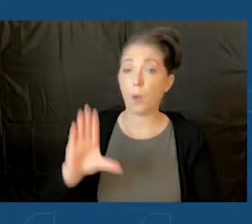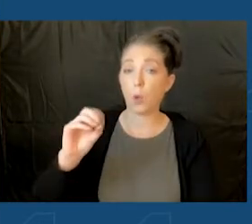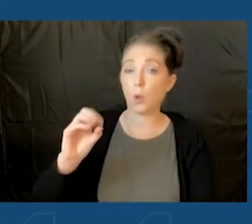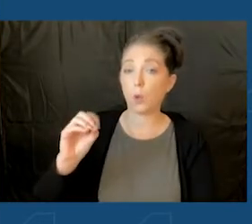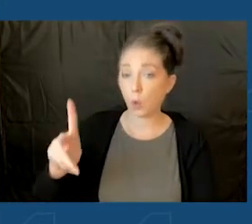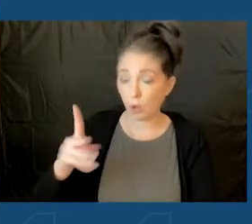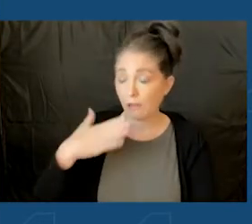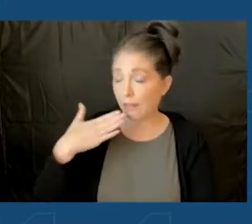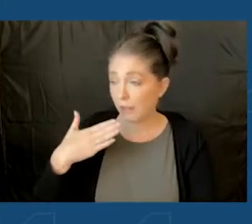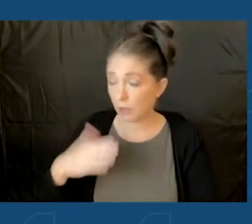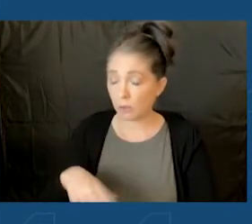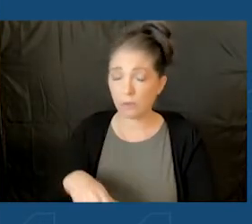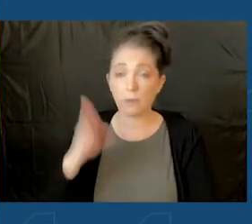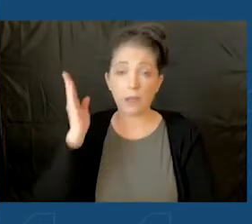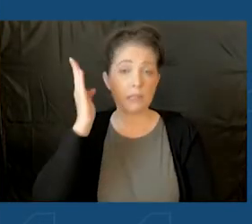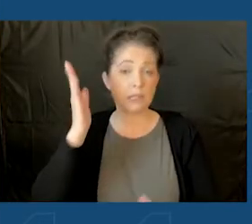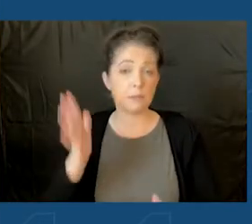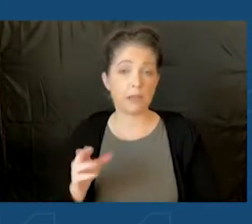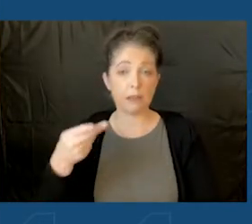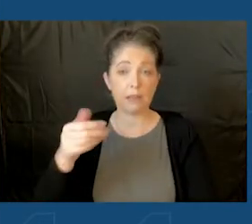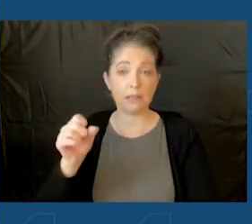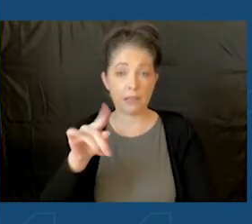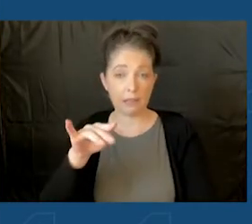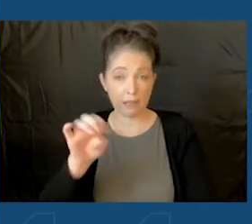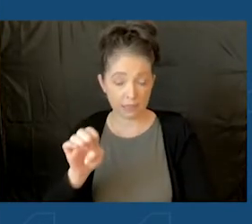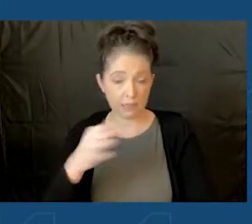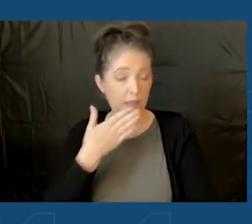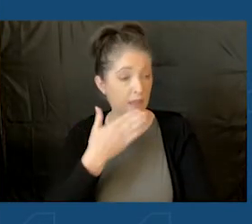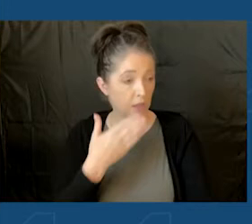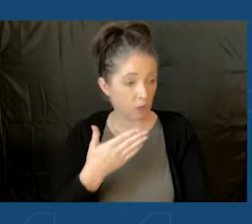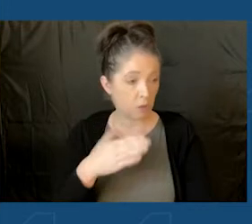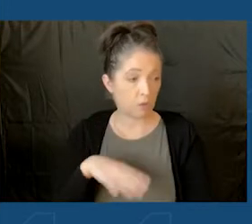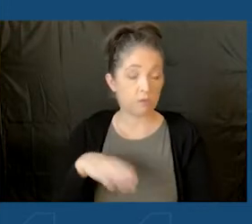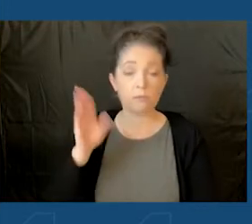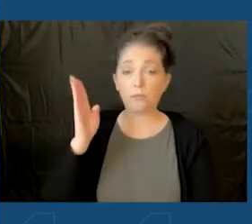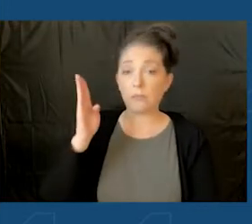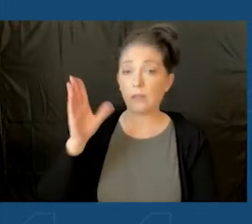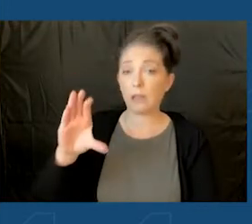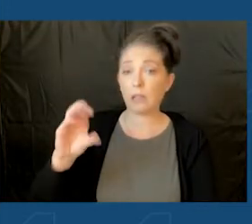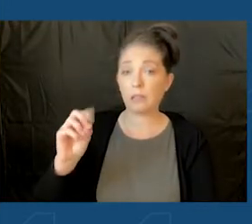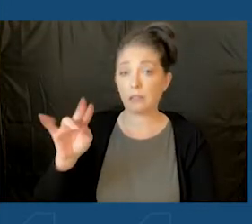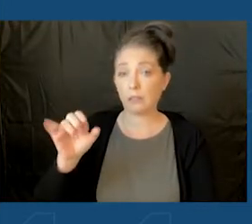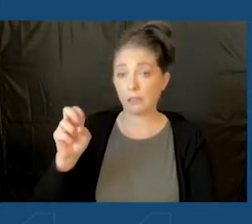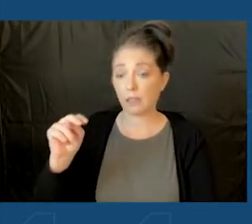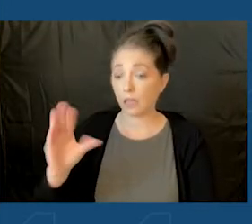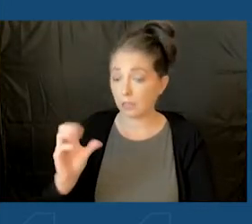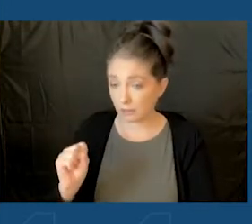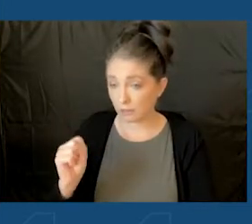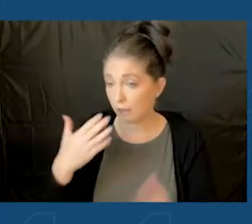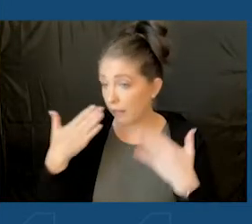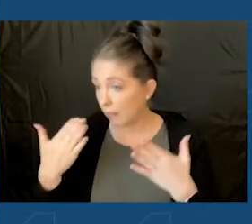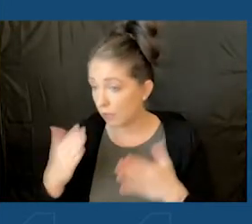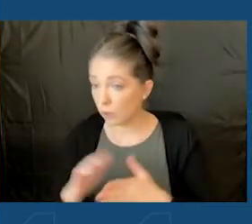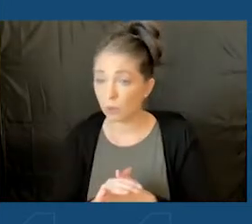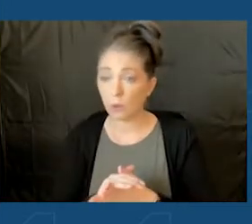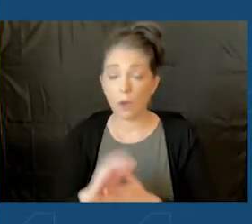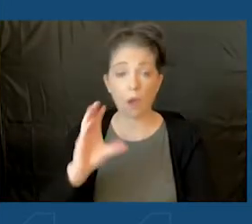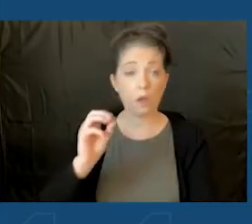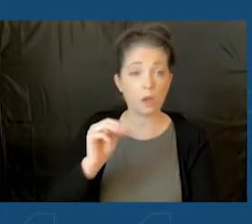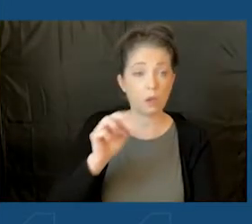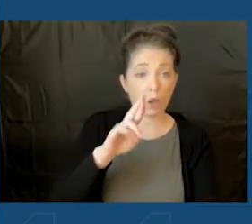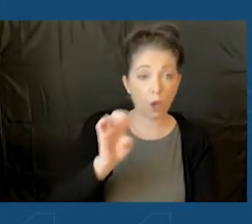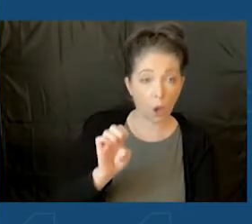you. To Speaker Cousins, thank you. And to Senator Comrie and Lou, thank you for doing